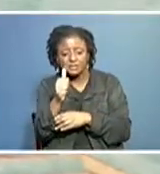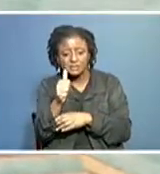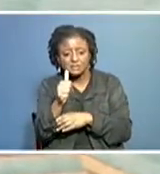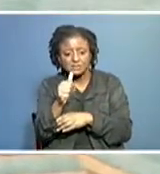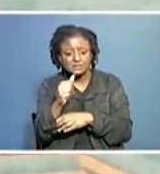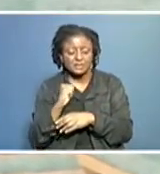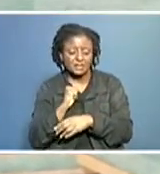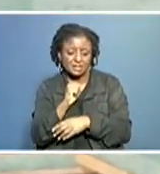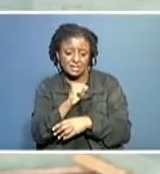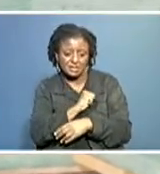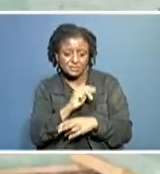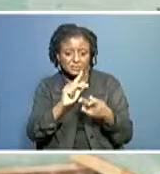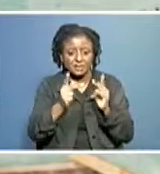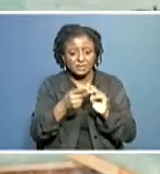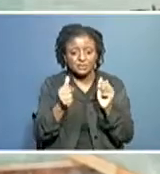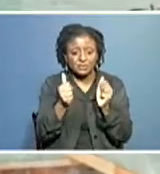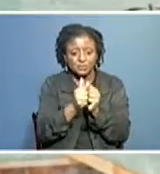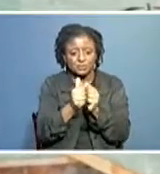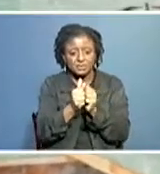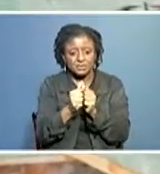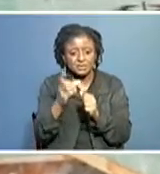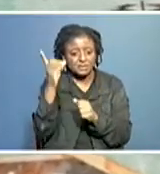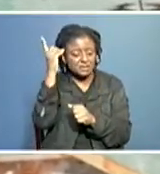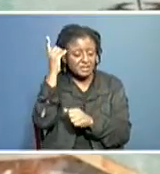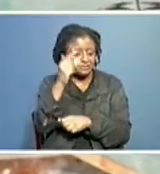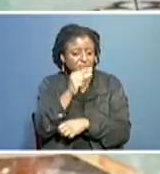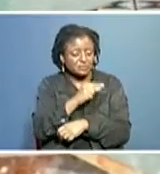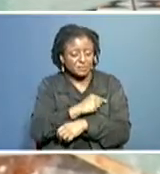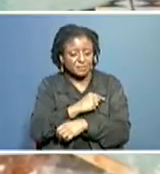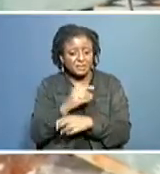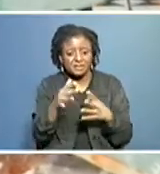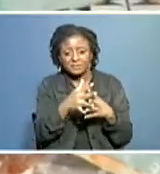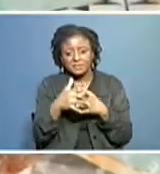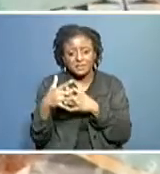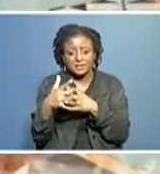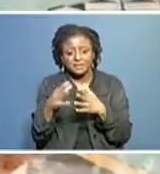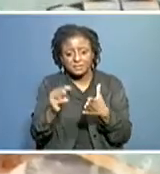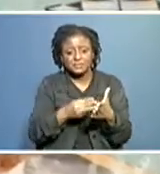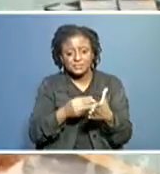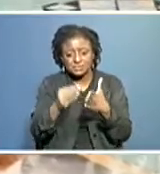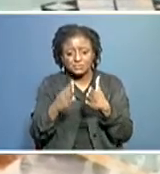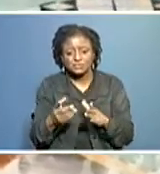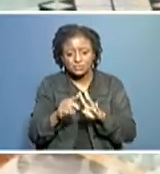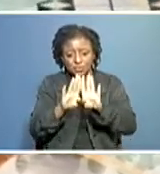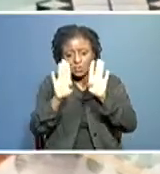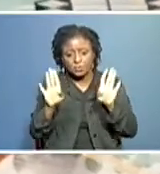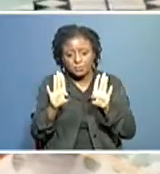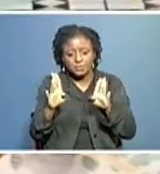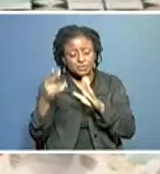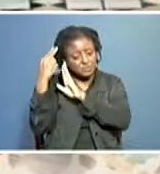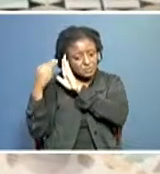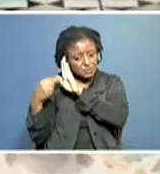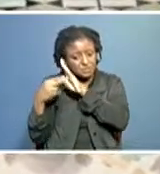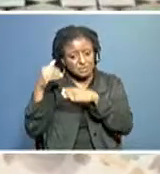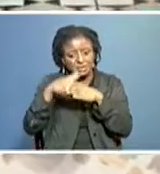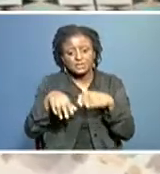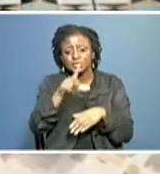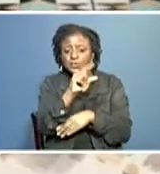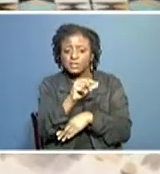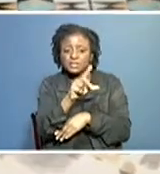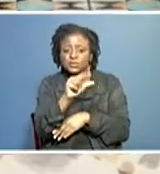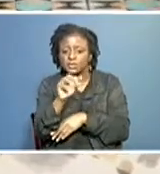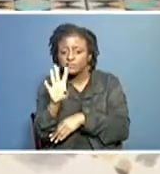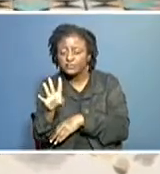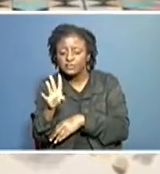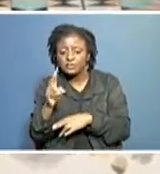Gretman of Groot Hospitality and American musician Pharrell Williams to open the property in 2024. The resort will